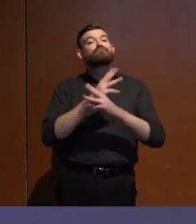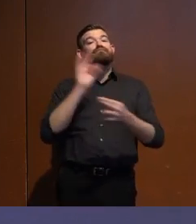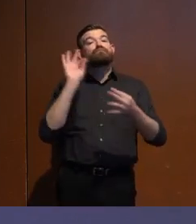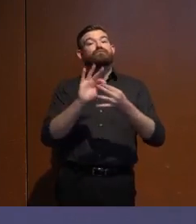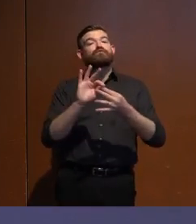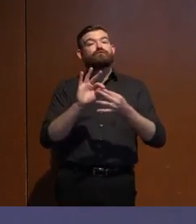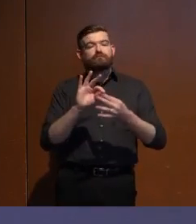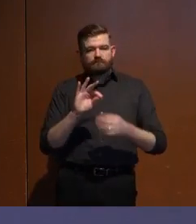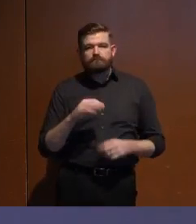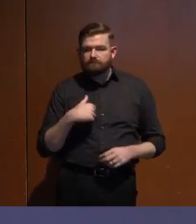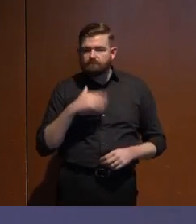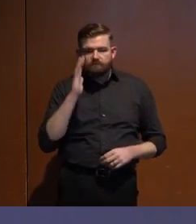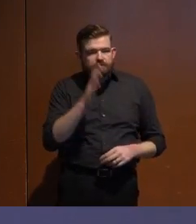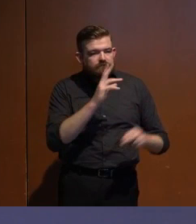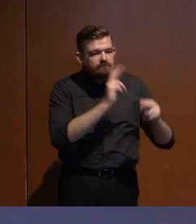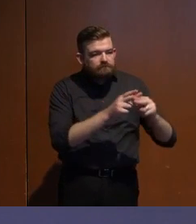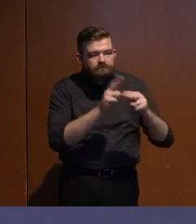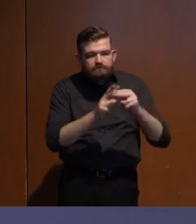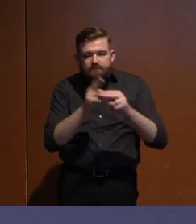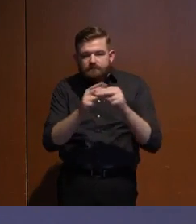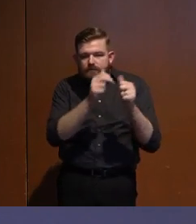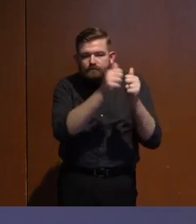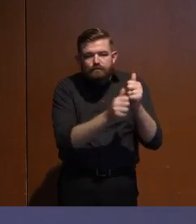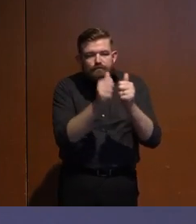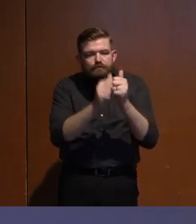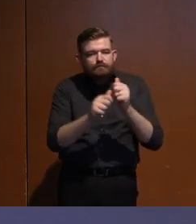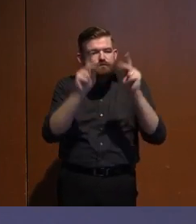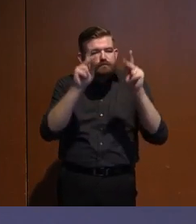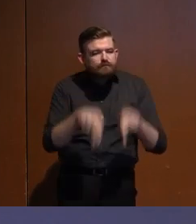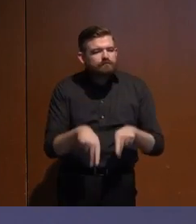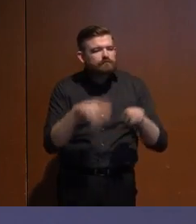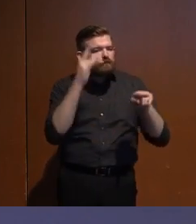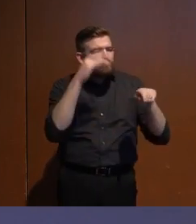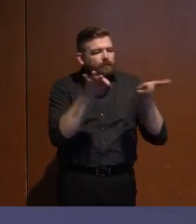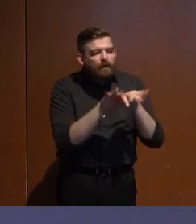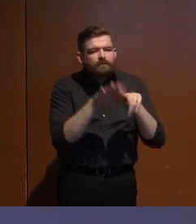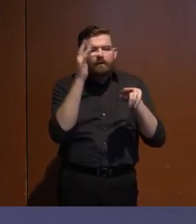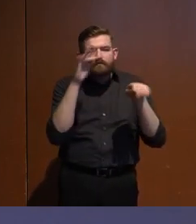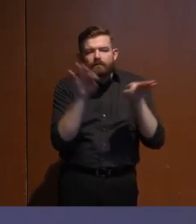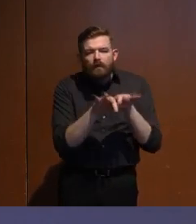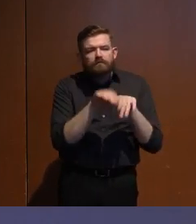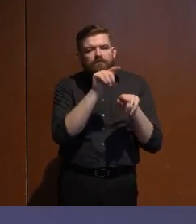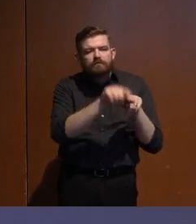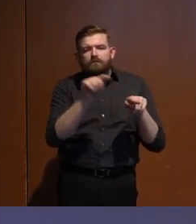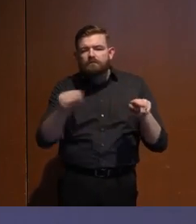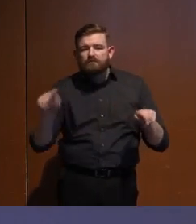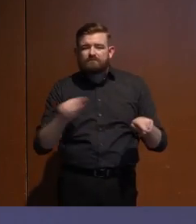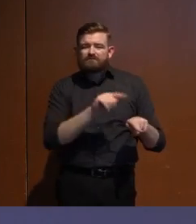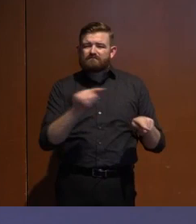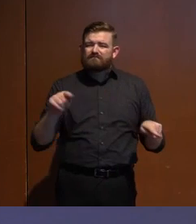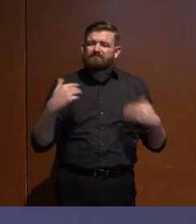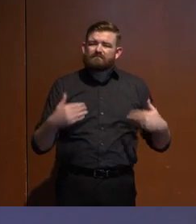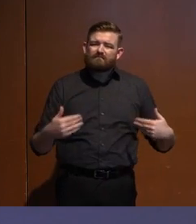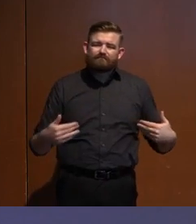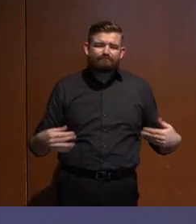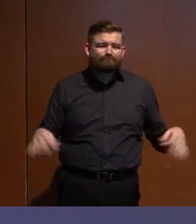And we're trying to find ways to make sure that each one of these precious lives are remembered